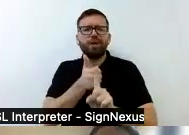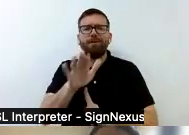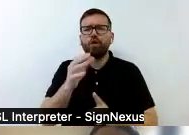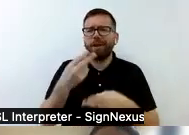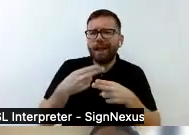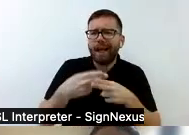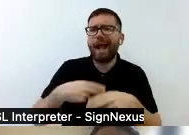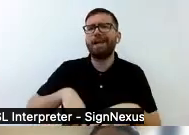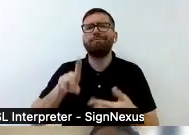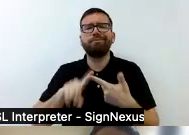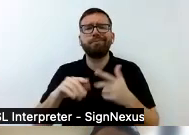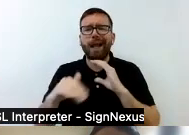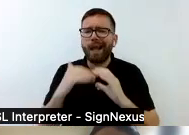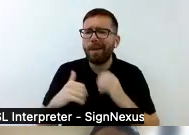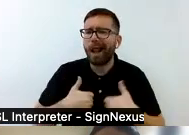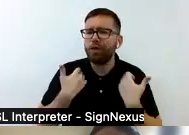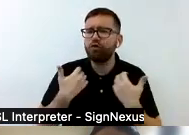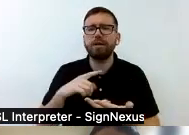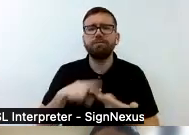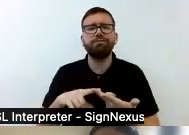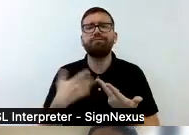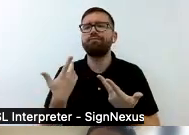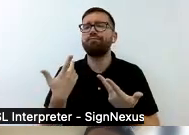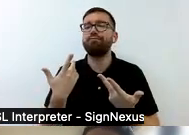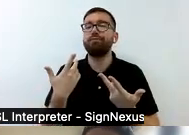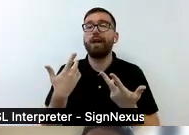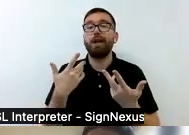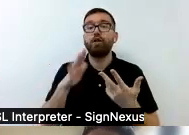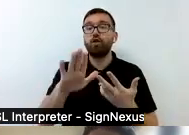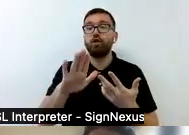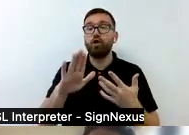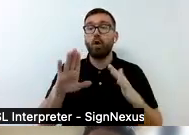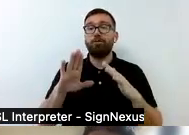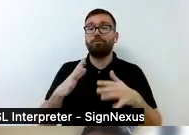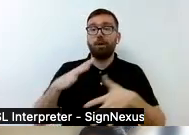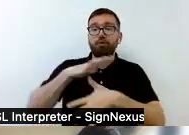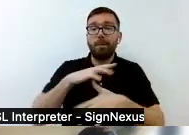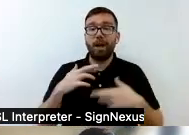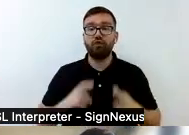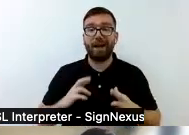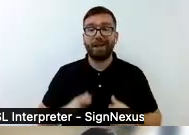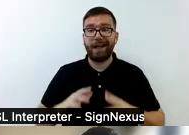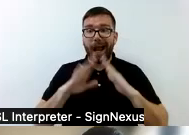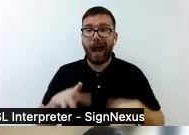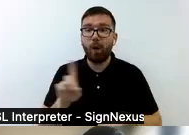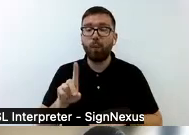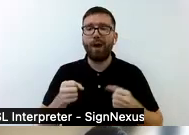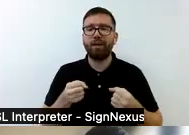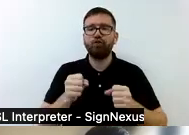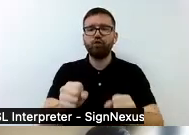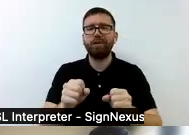email address. You'll be asked to provide the street address of your primary residence, which has to be in New York